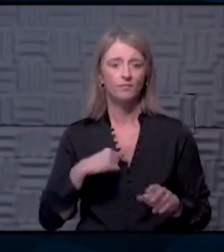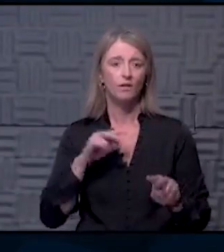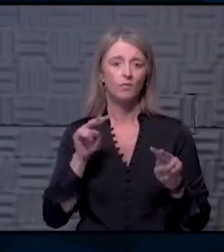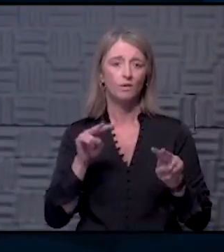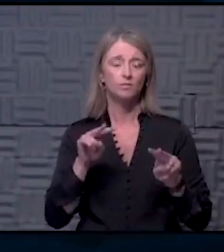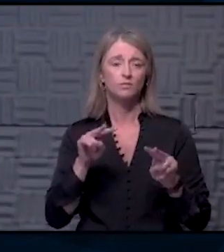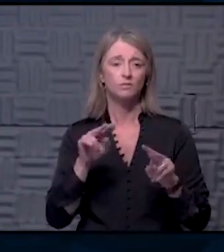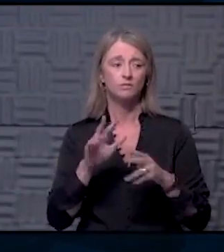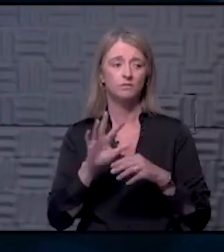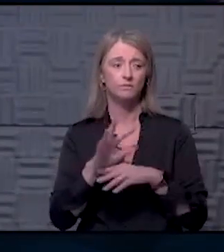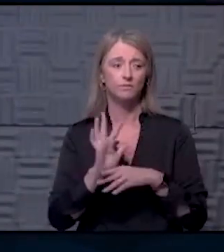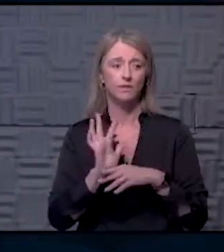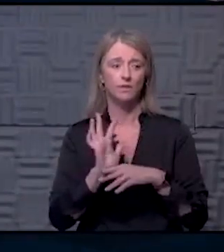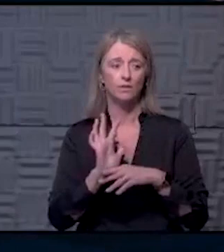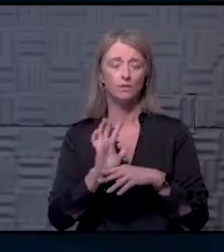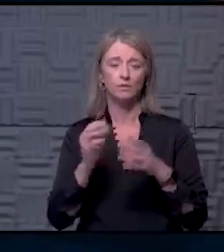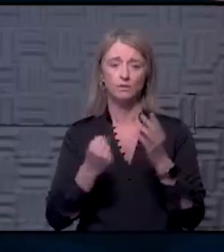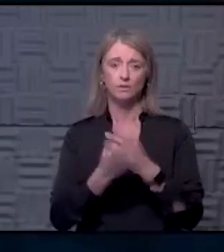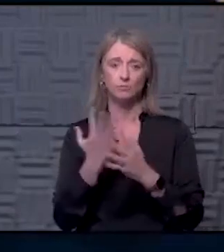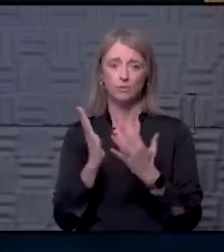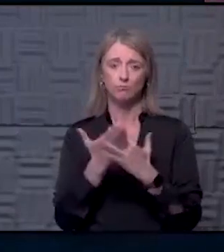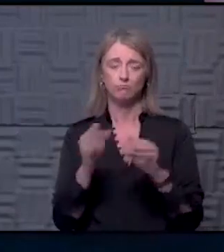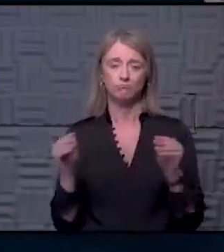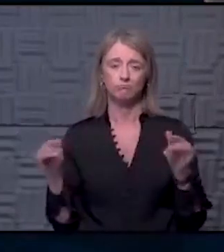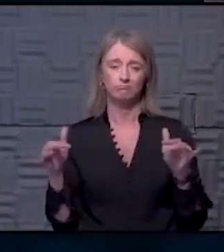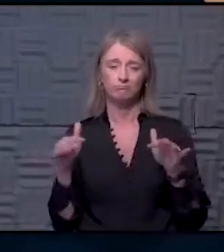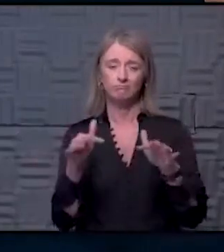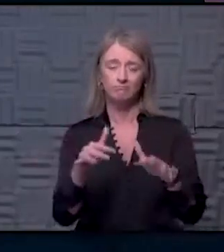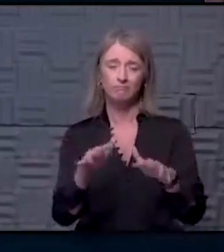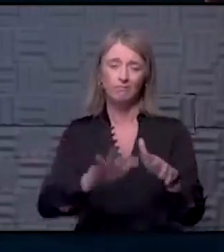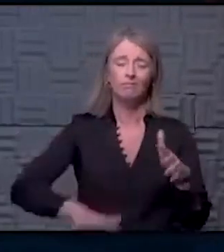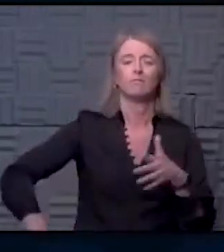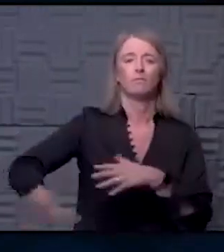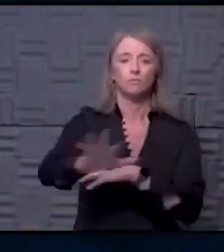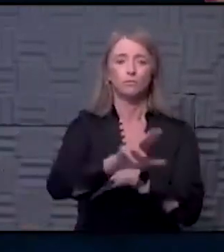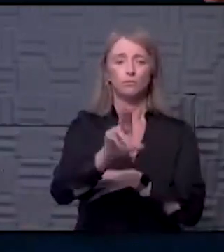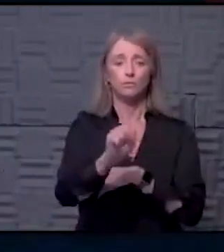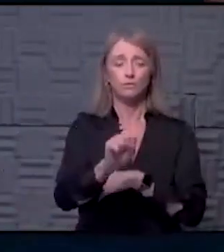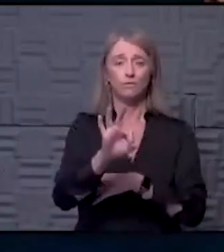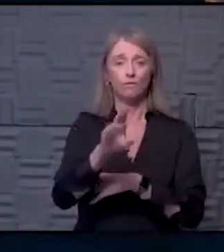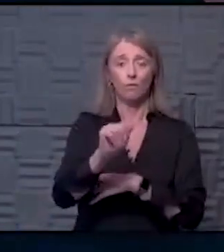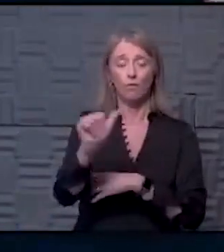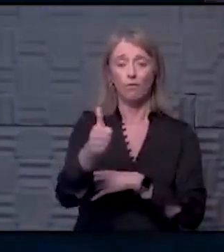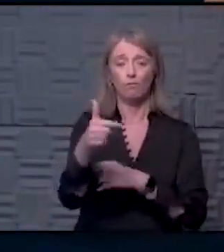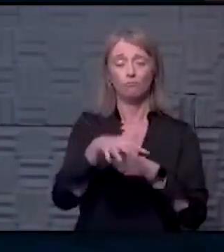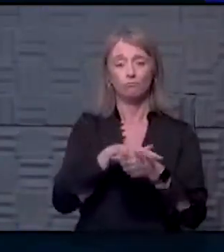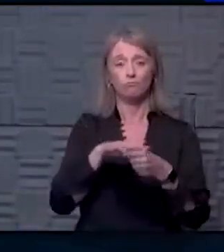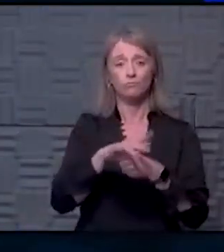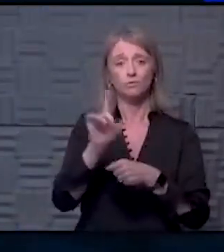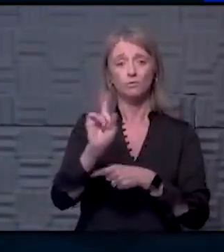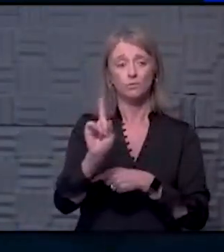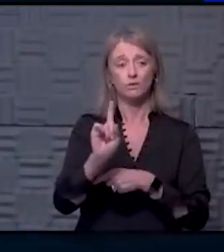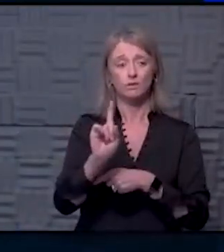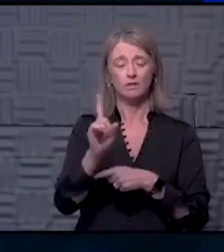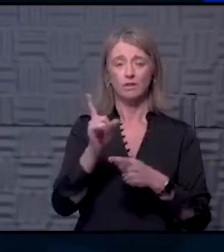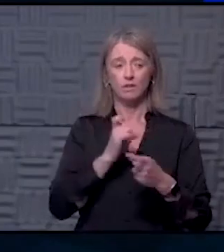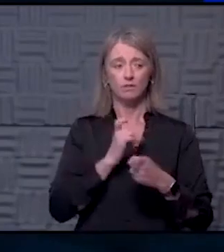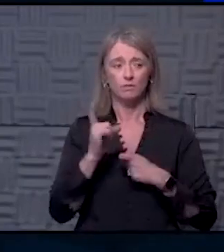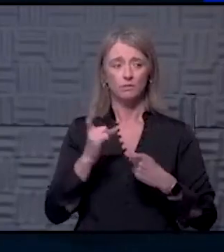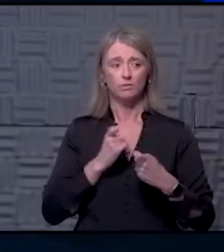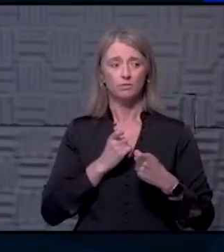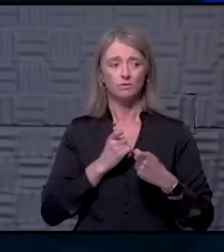watching the videos and pictures of spring break gatherings across the U.S. and Florida and other areas where the questions have